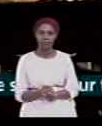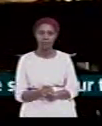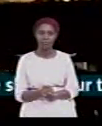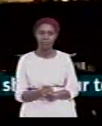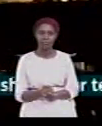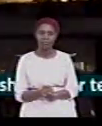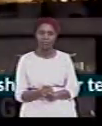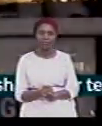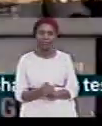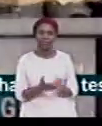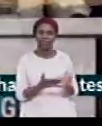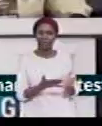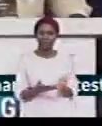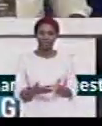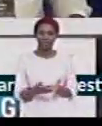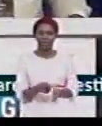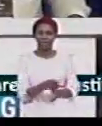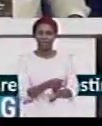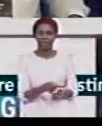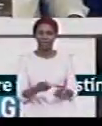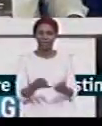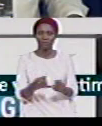Bring them forward.